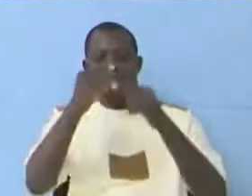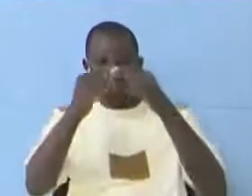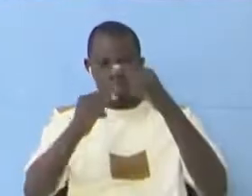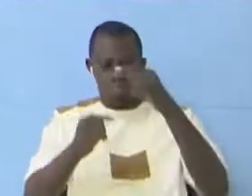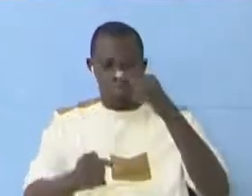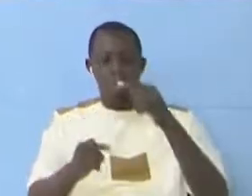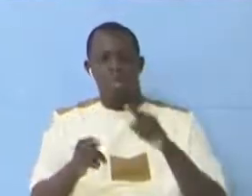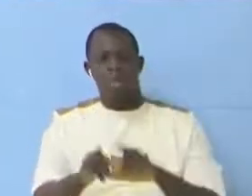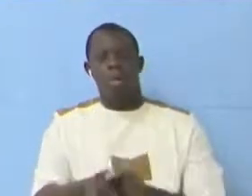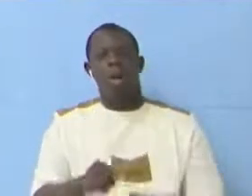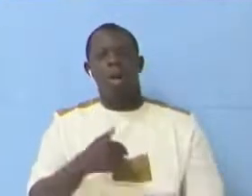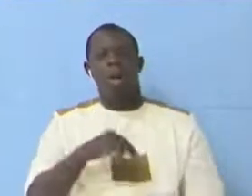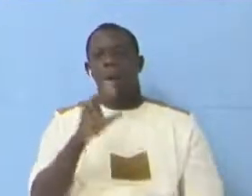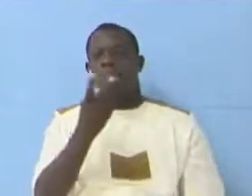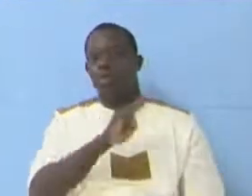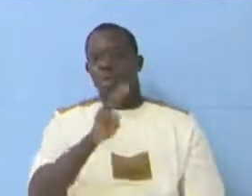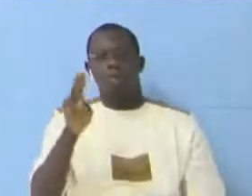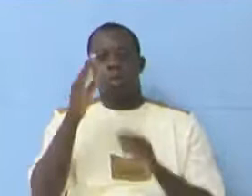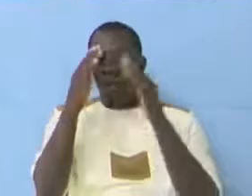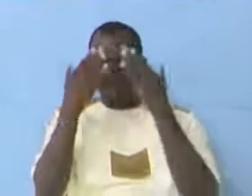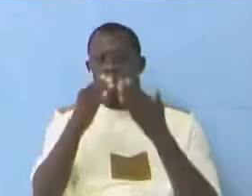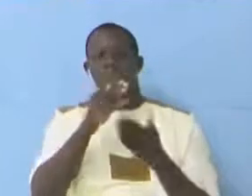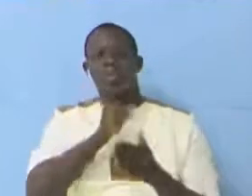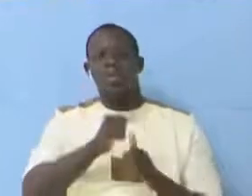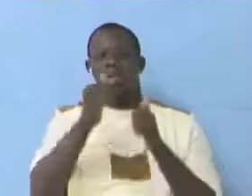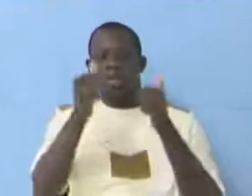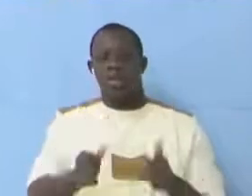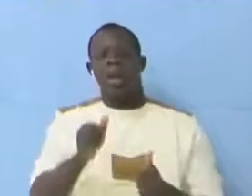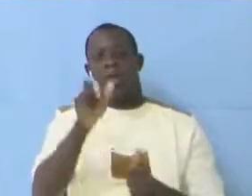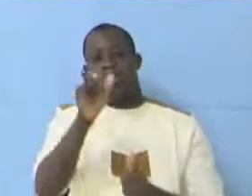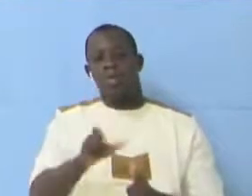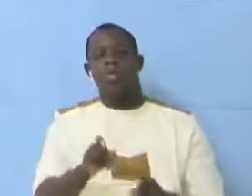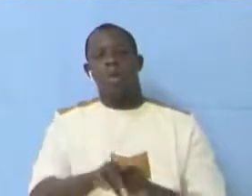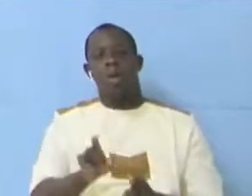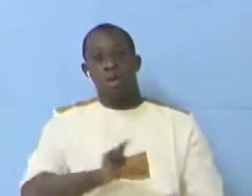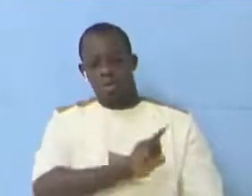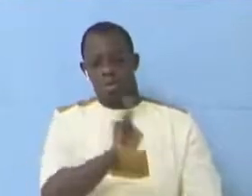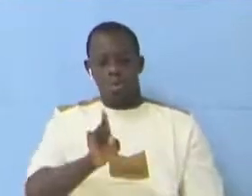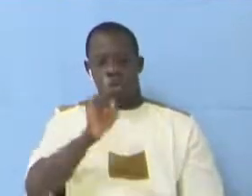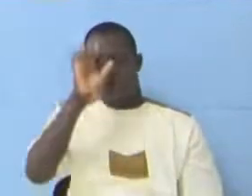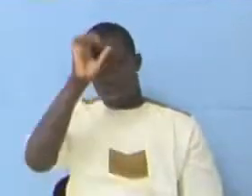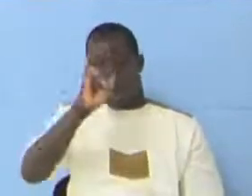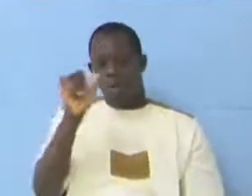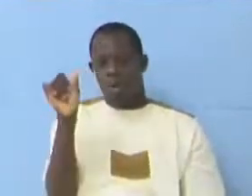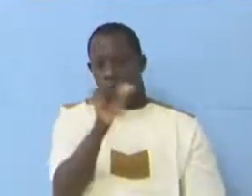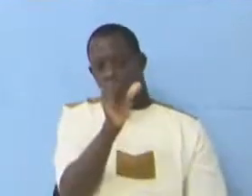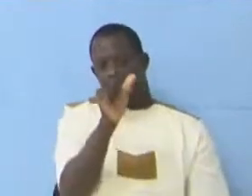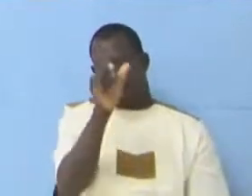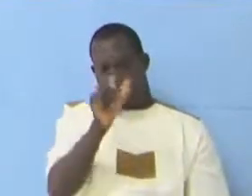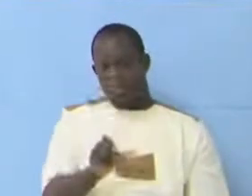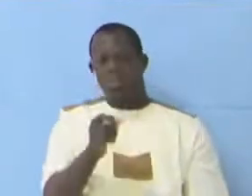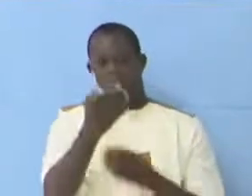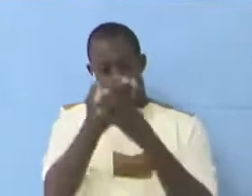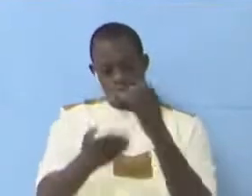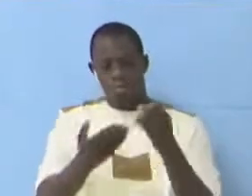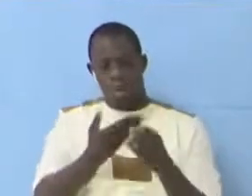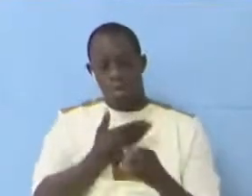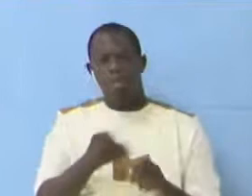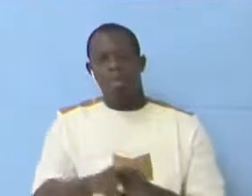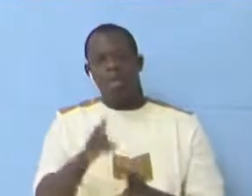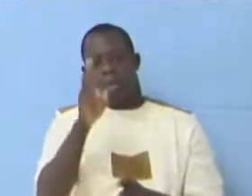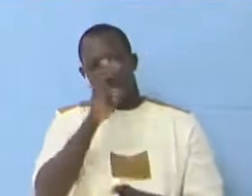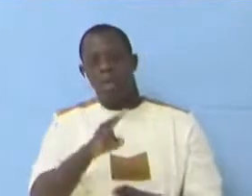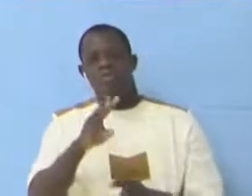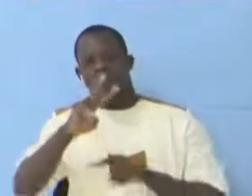I wouldn't know, Mr. Chair. Okay. We understand that another person escaped. I have to try to establish